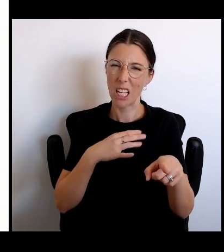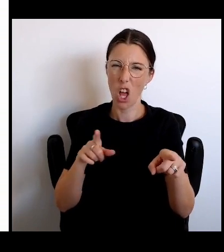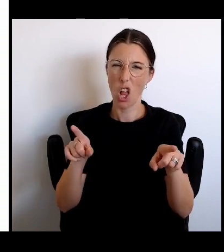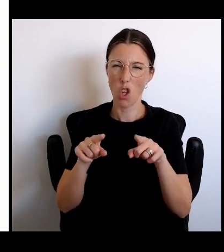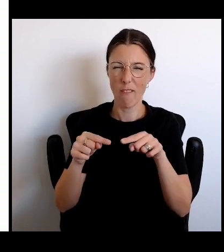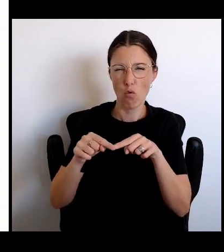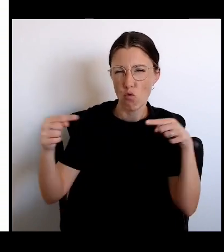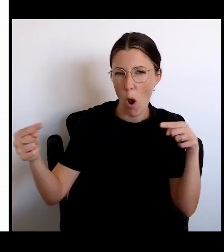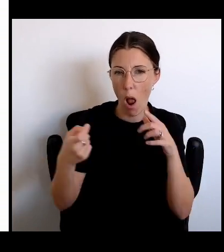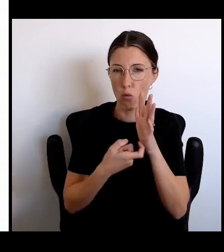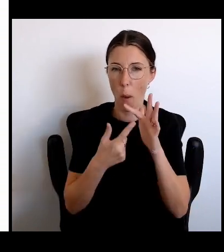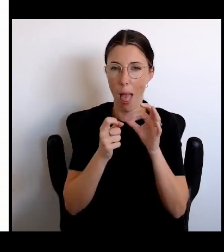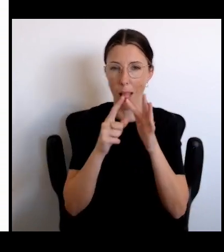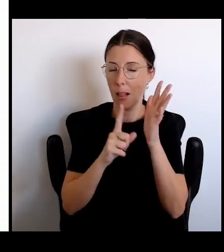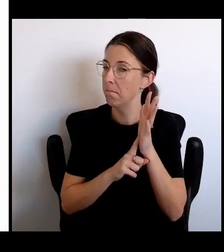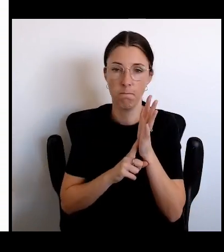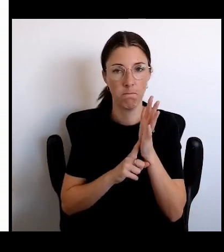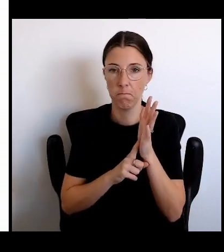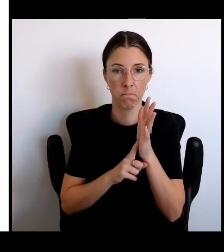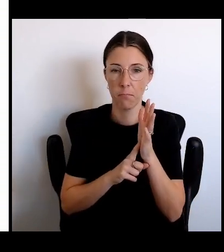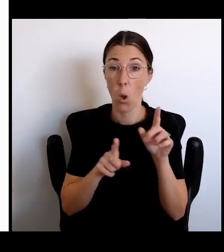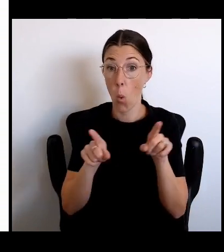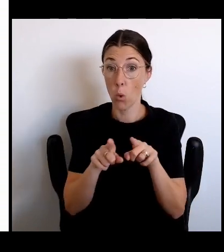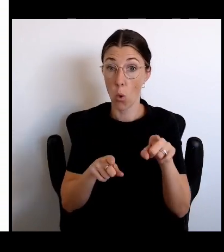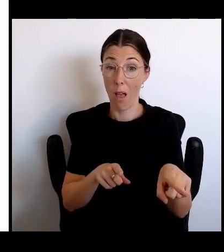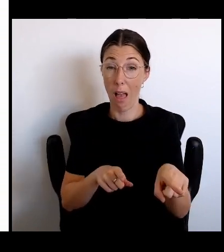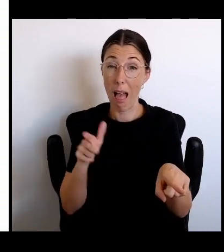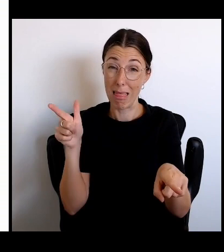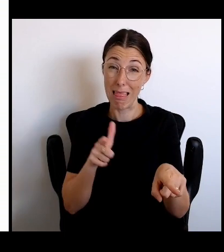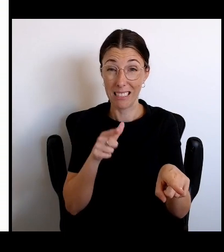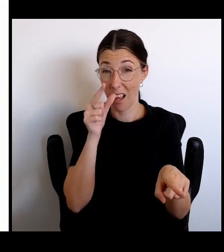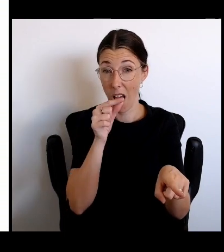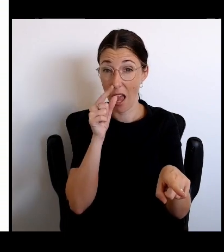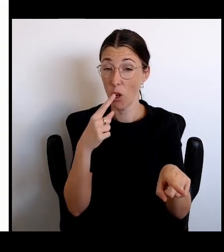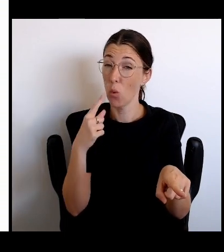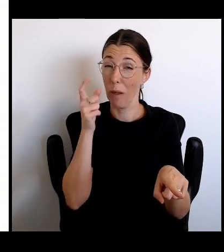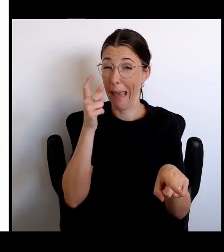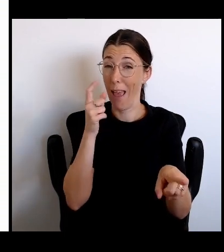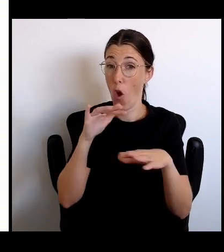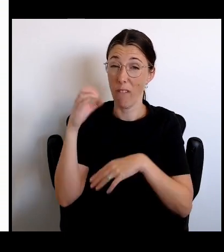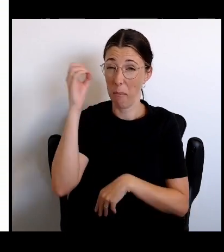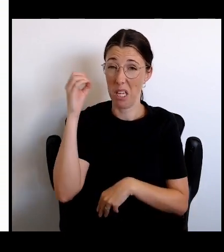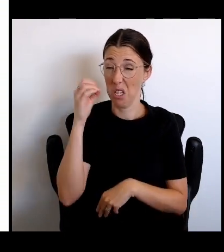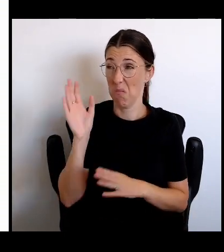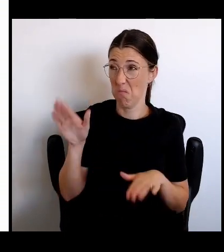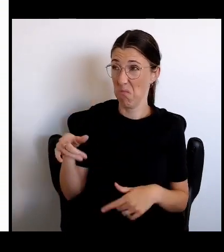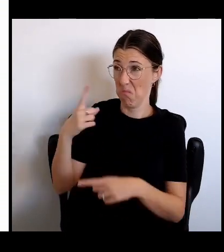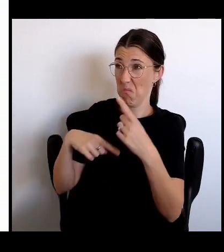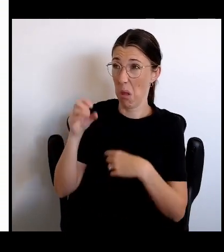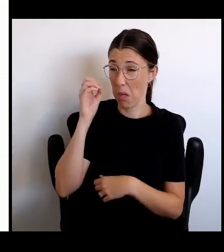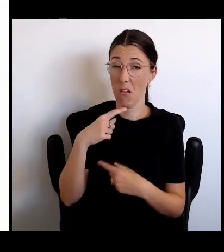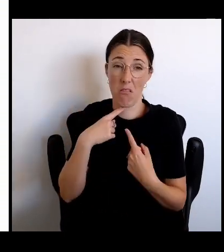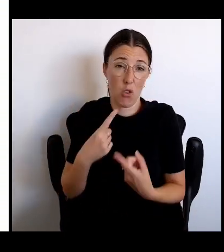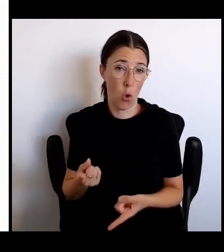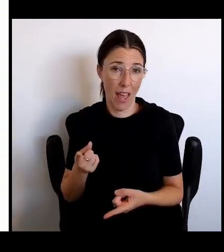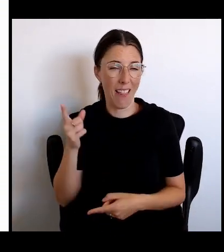they're also less likely also to care about the opinions of others and less likely to want